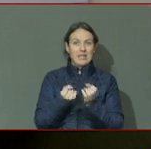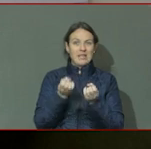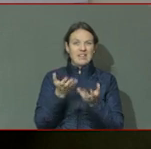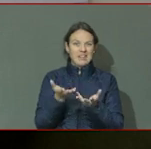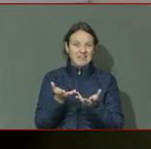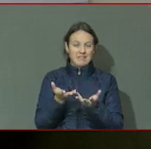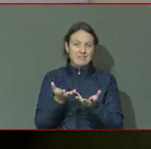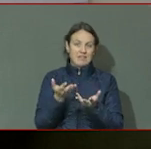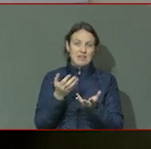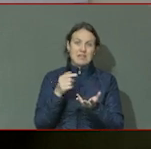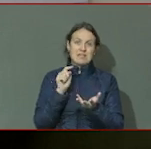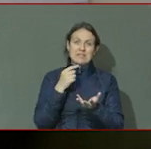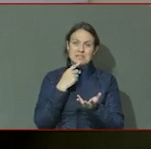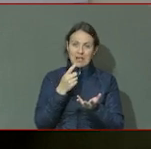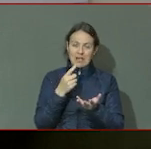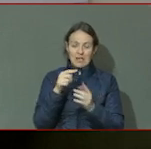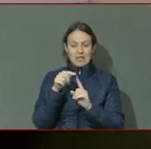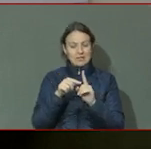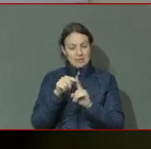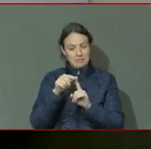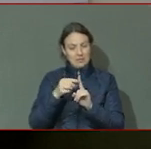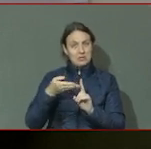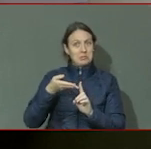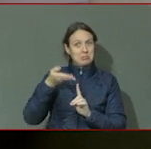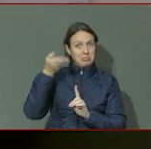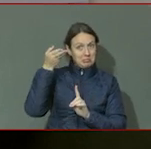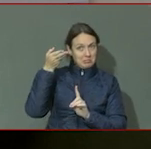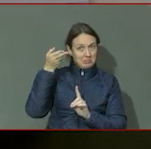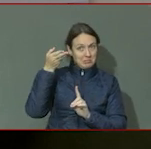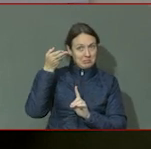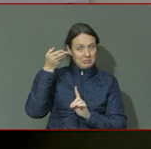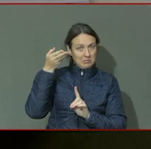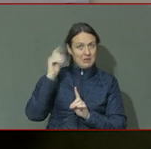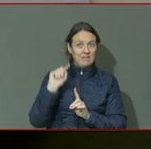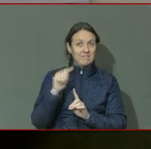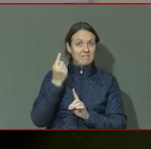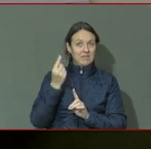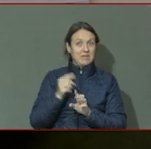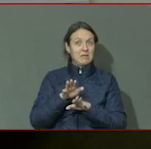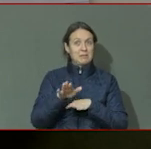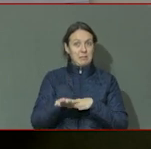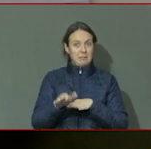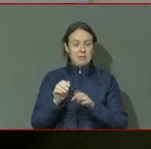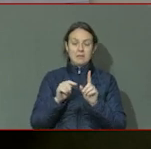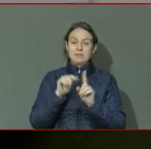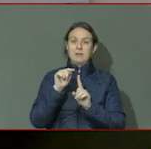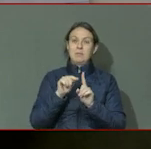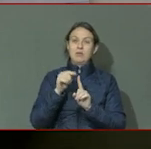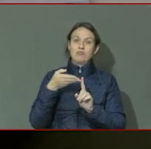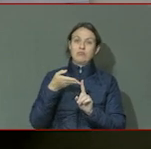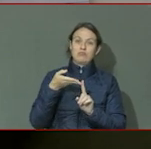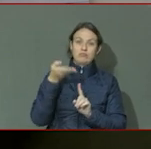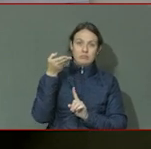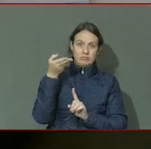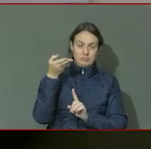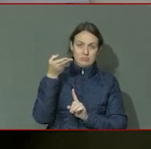so. Okay, they said the temperature is increased. So I'm going to say there was a temperature